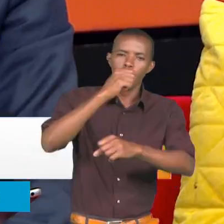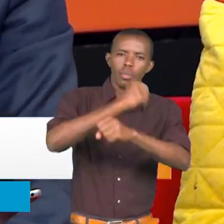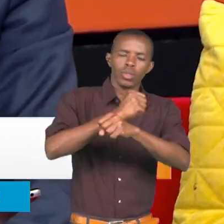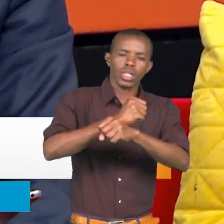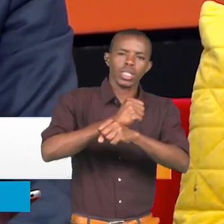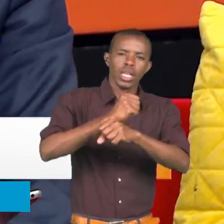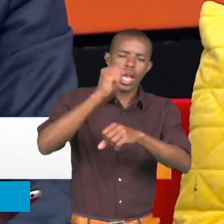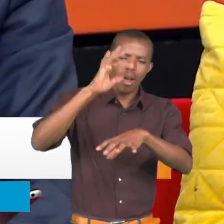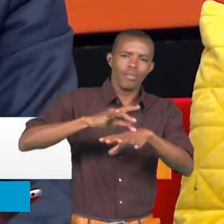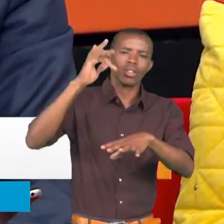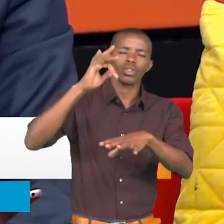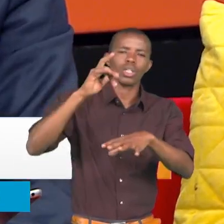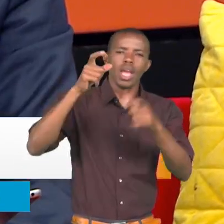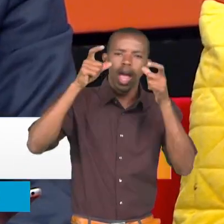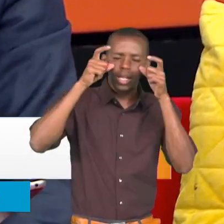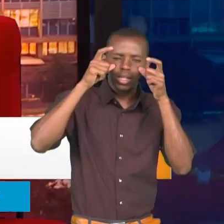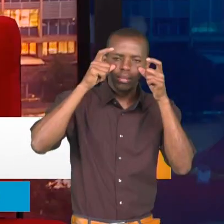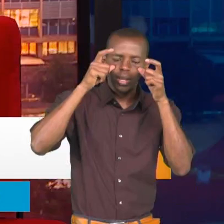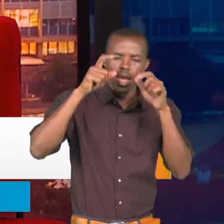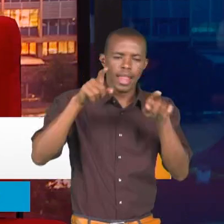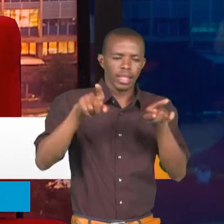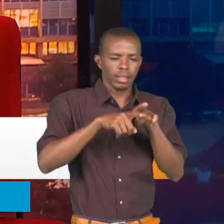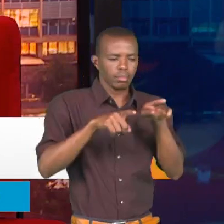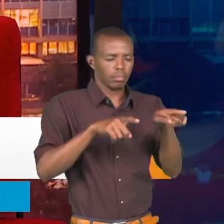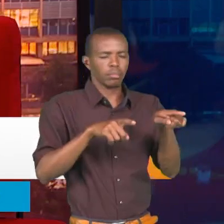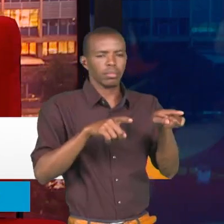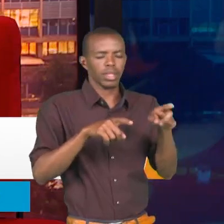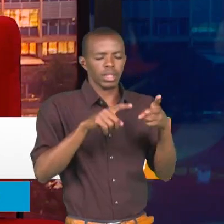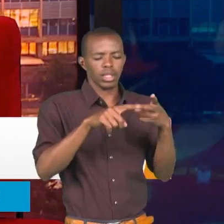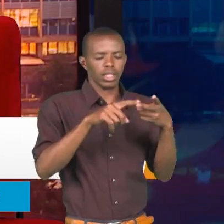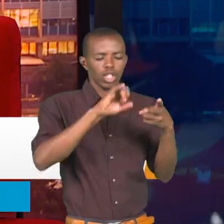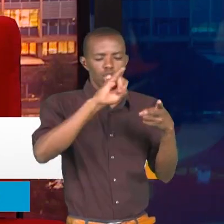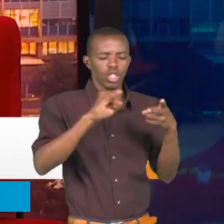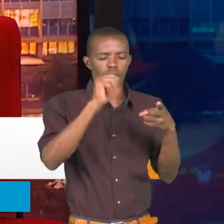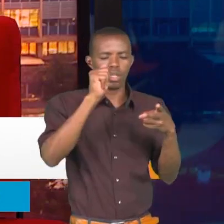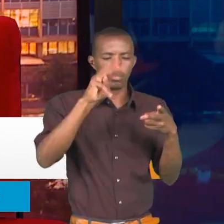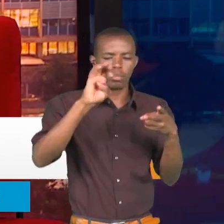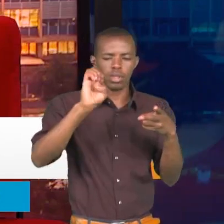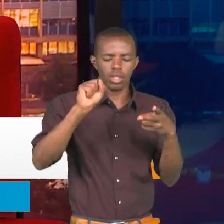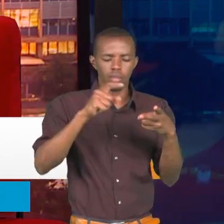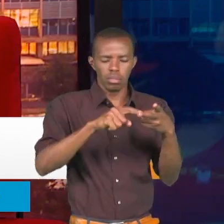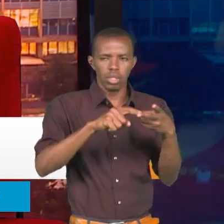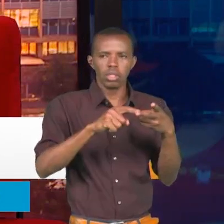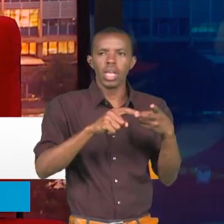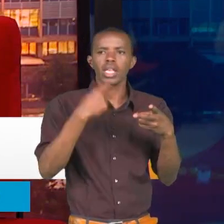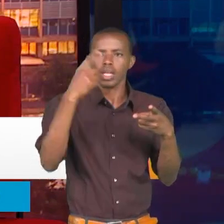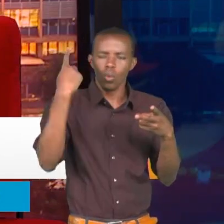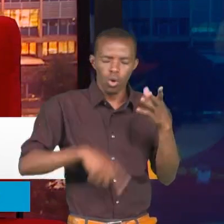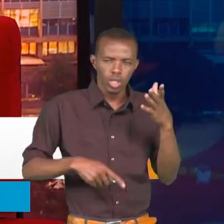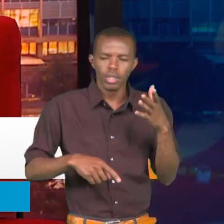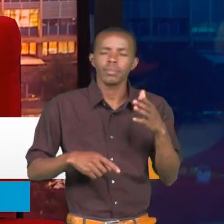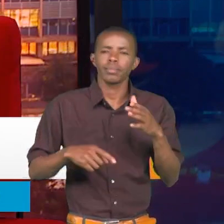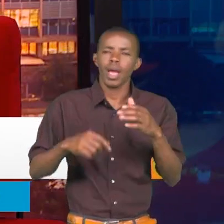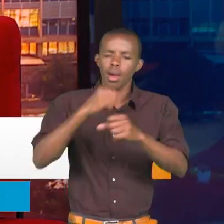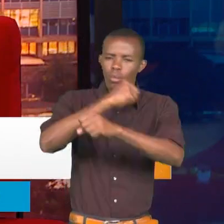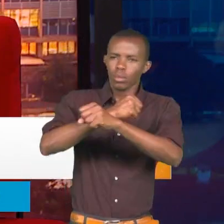HIV infection. Okay, okay. So as Akarongo mentioned, mm-hmm. it's to be used as part of a combination prevention strategy.